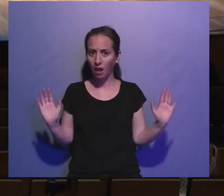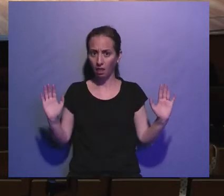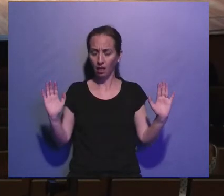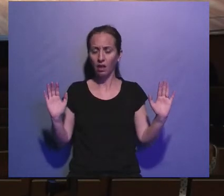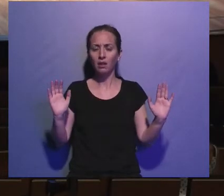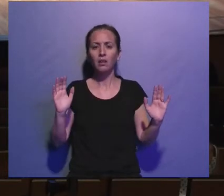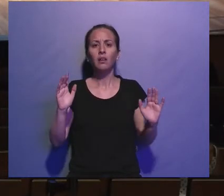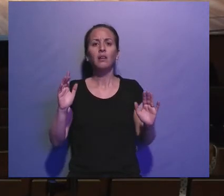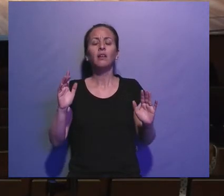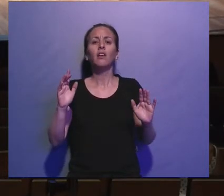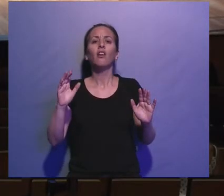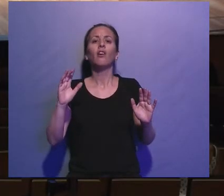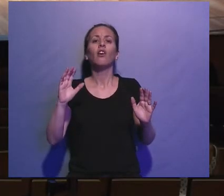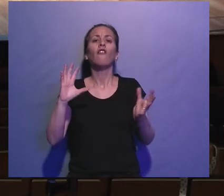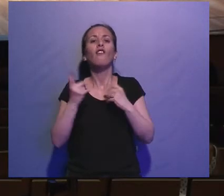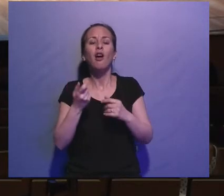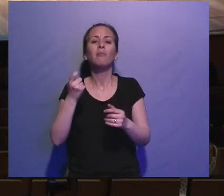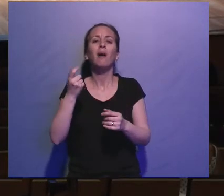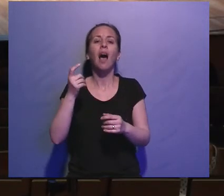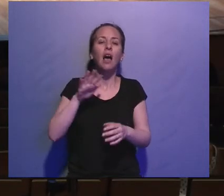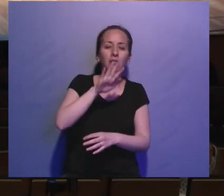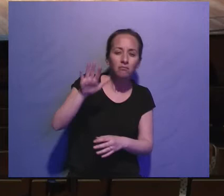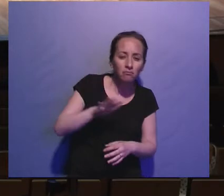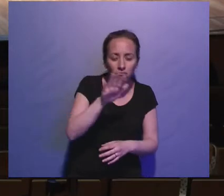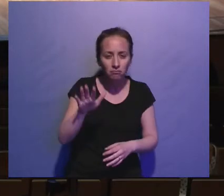them. There is no way of